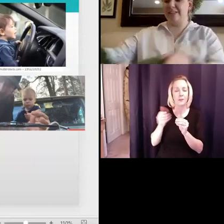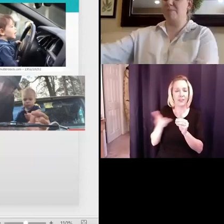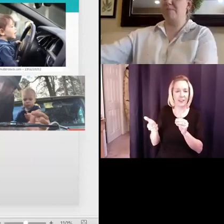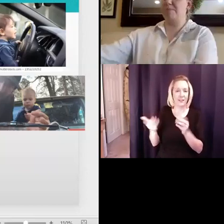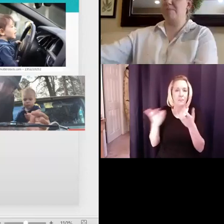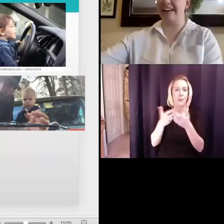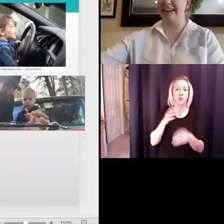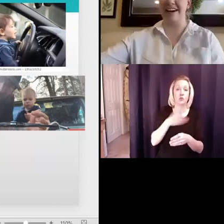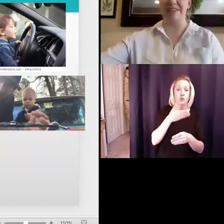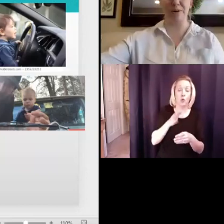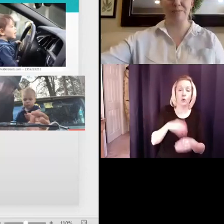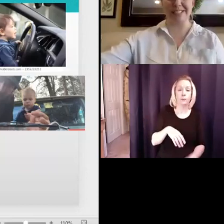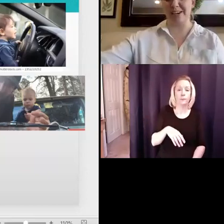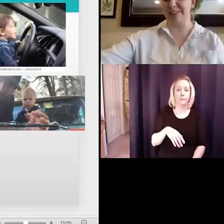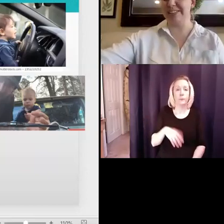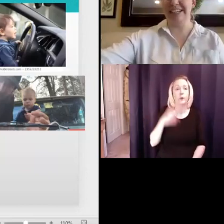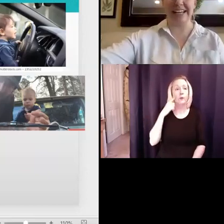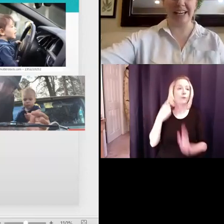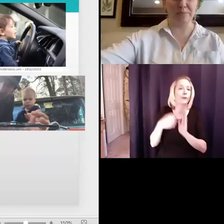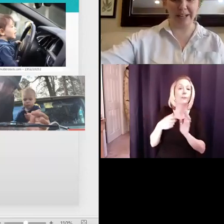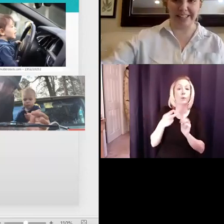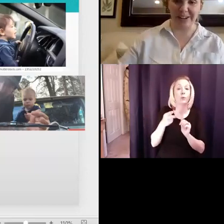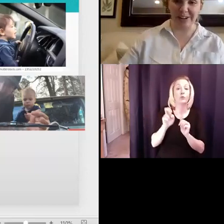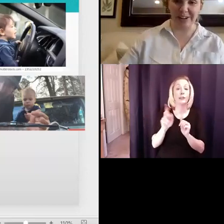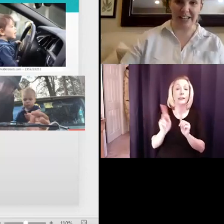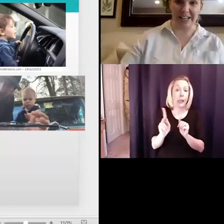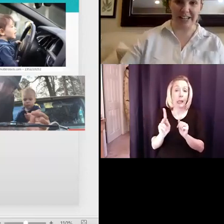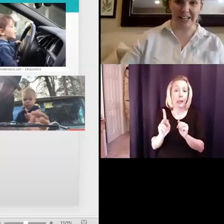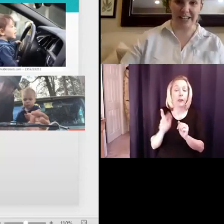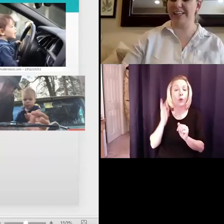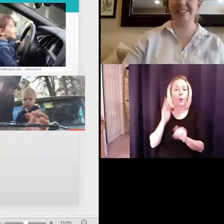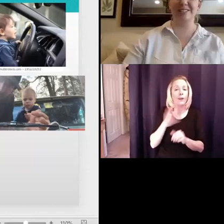sing in our pre-K Old MacDonald. I can't bring in all of the